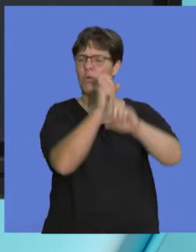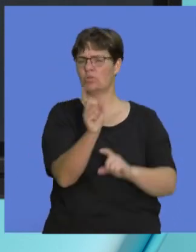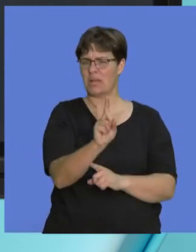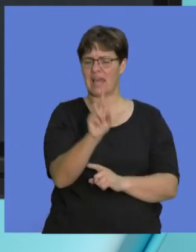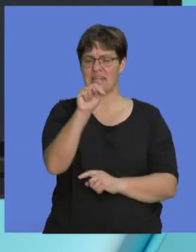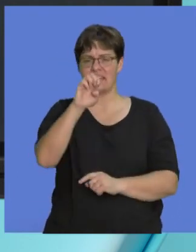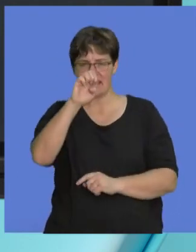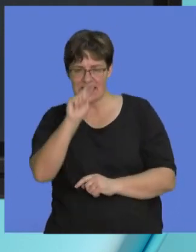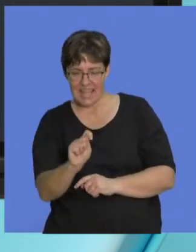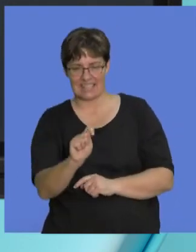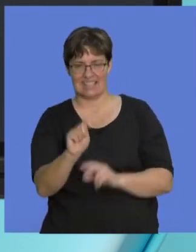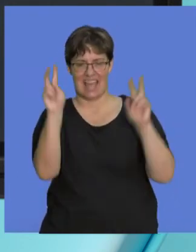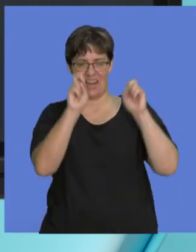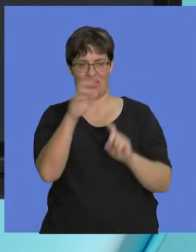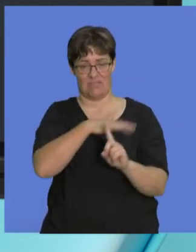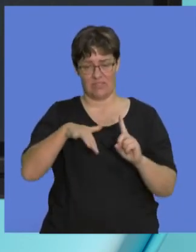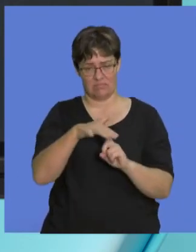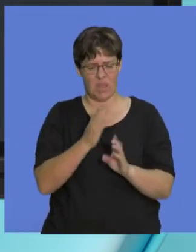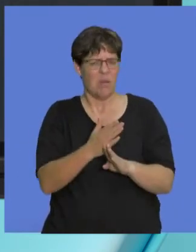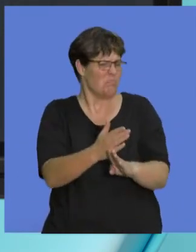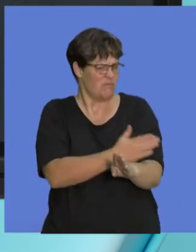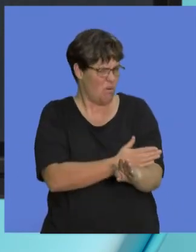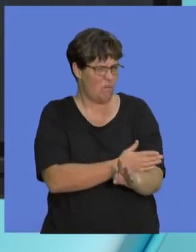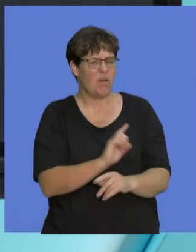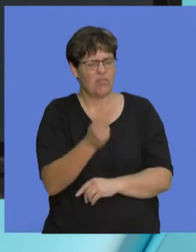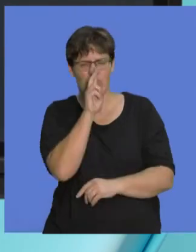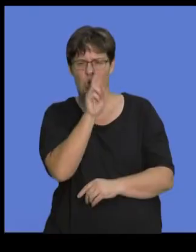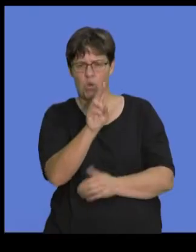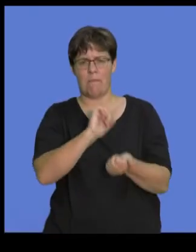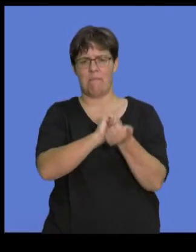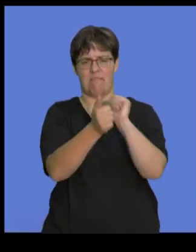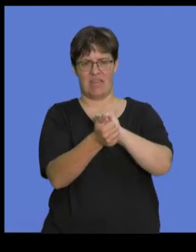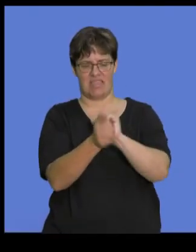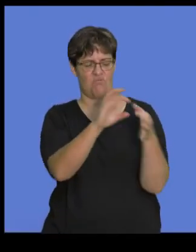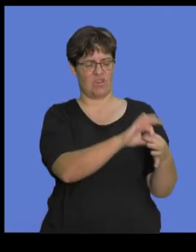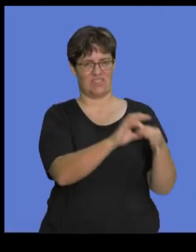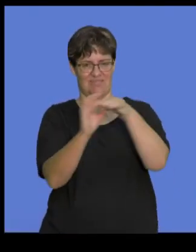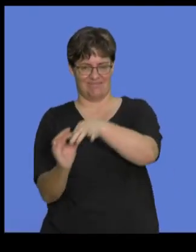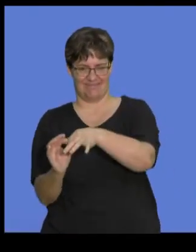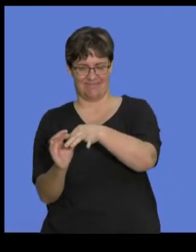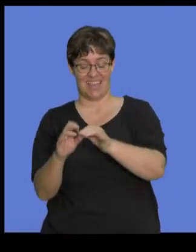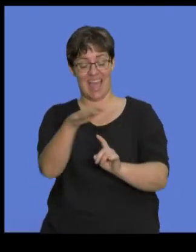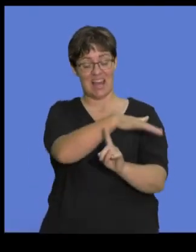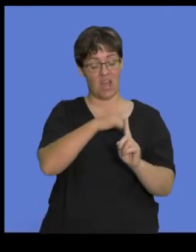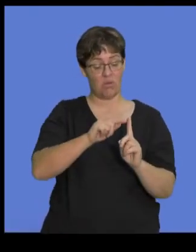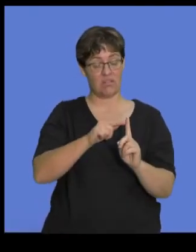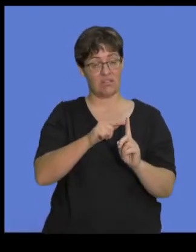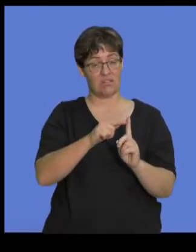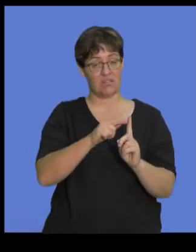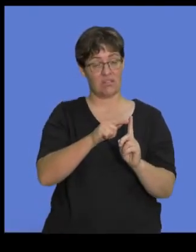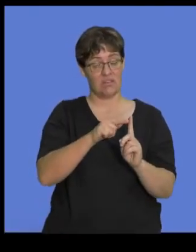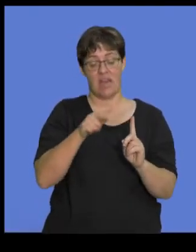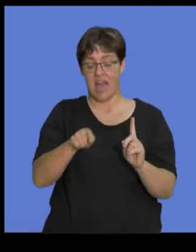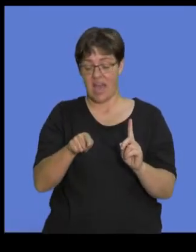net electric field at a point. But before we do that, let's quickly look at the mathematical relationship between electric field at a point